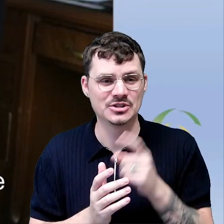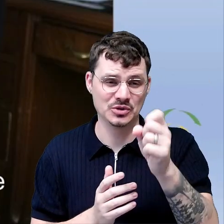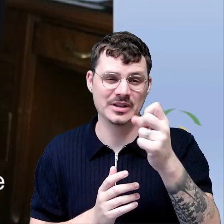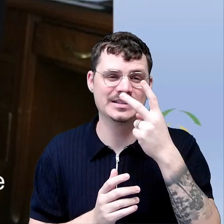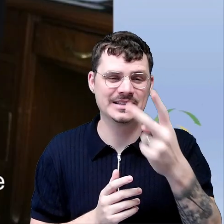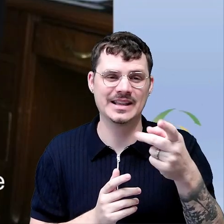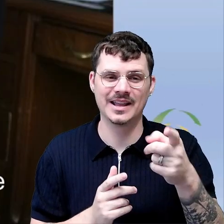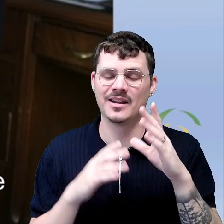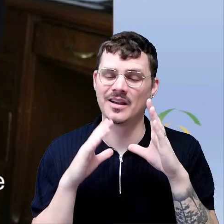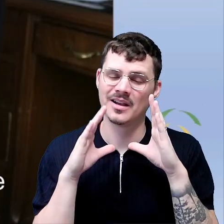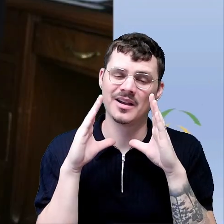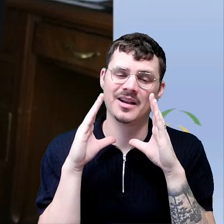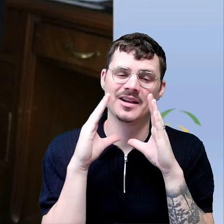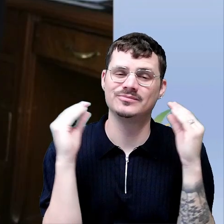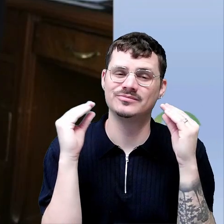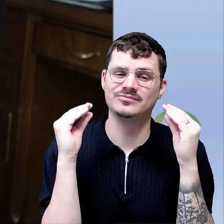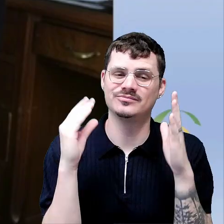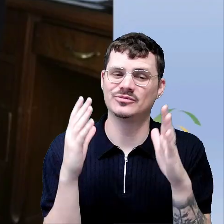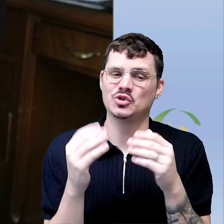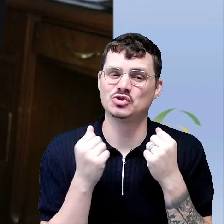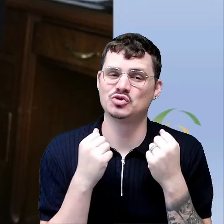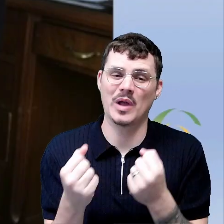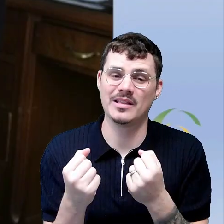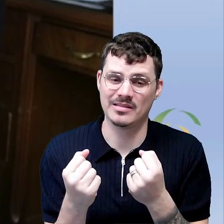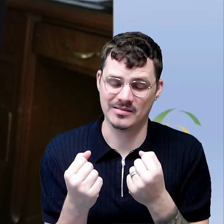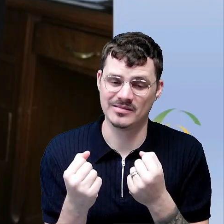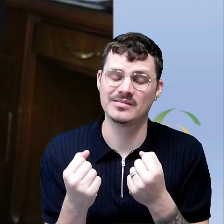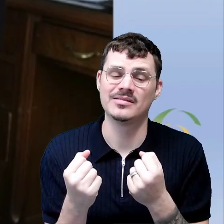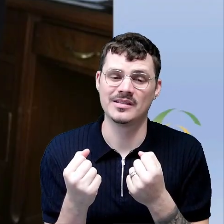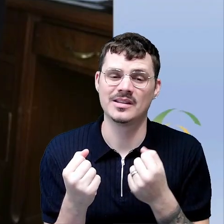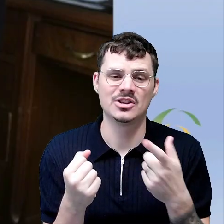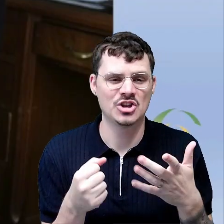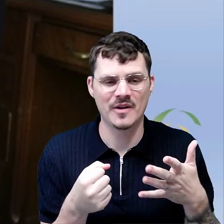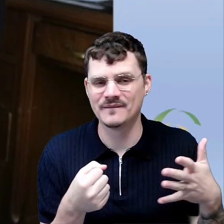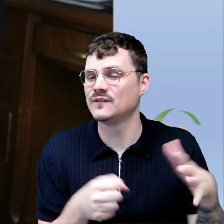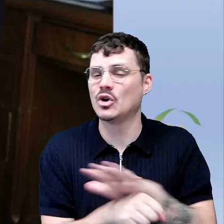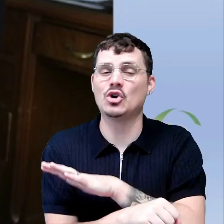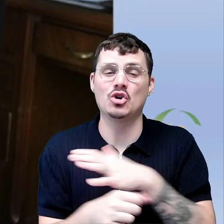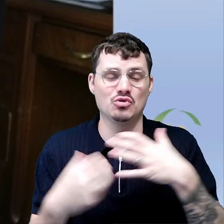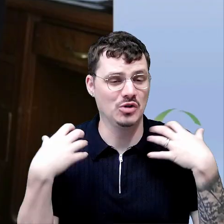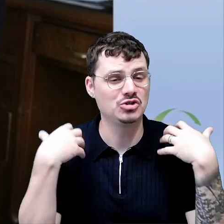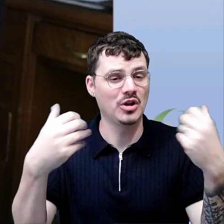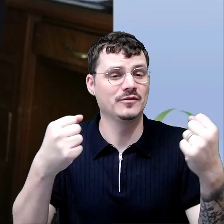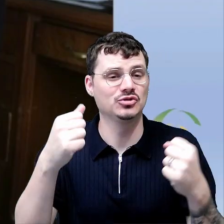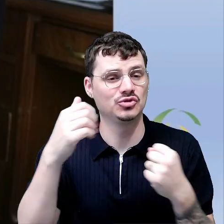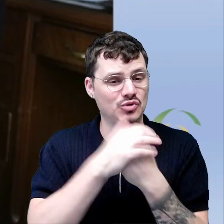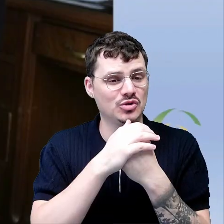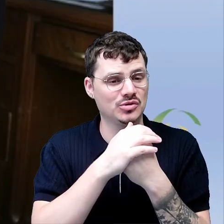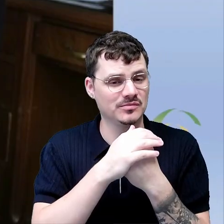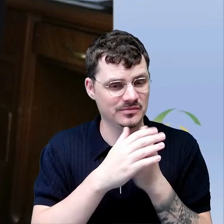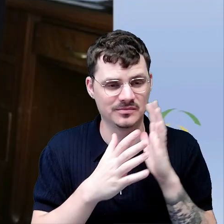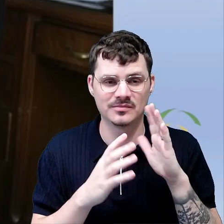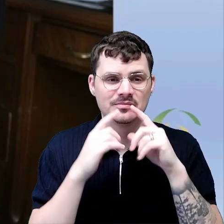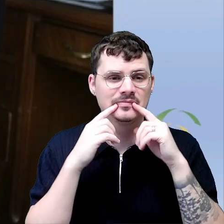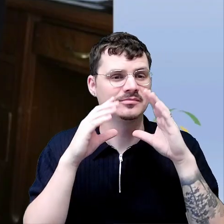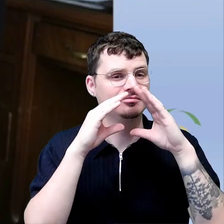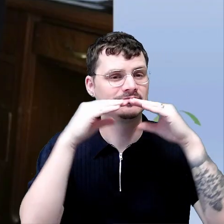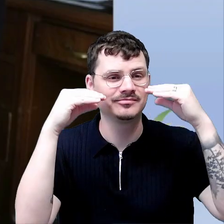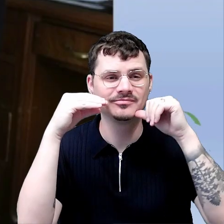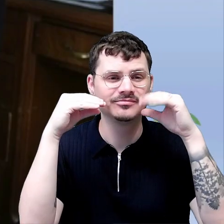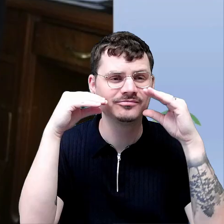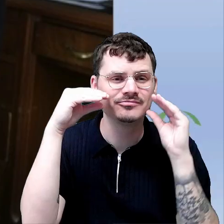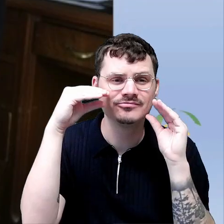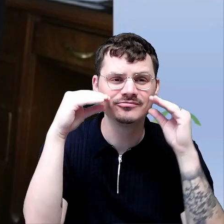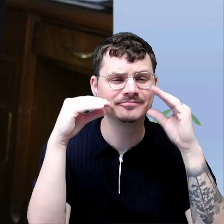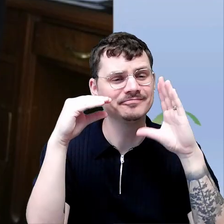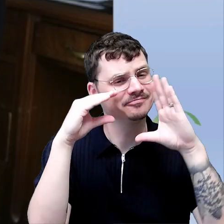see by her beautiful smile and her strength, she's fully recovered from that stroke. Her smile is perfectly